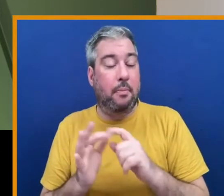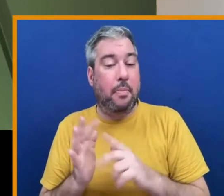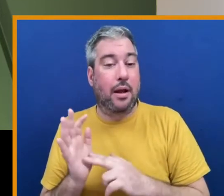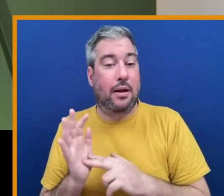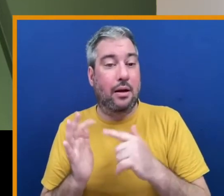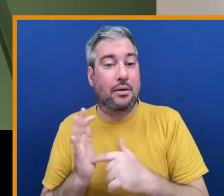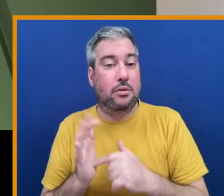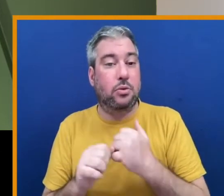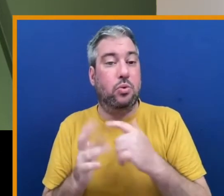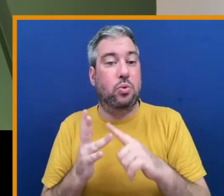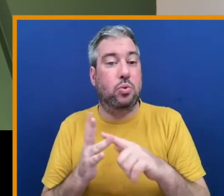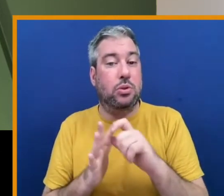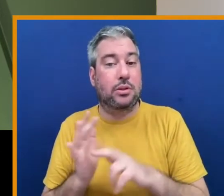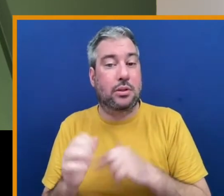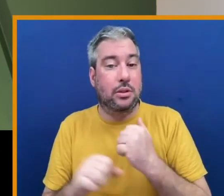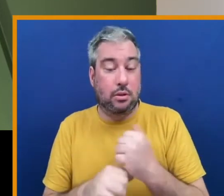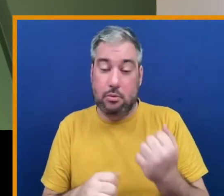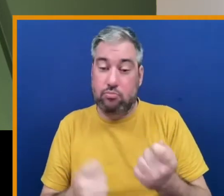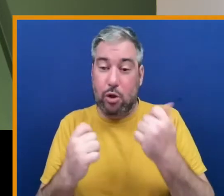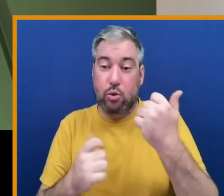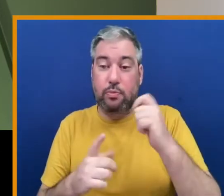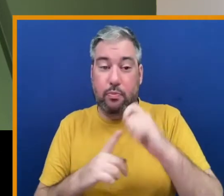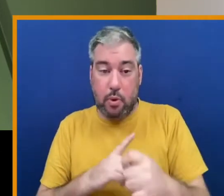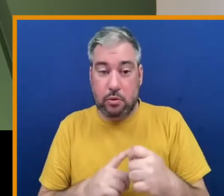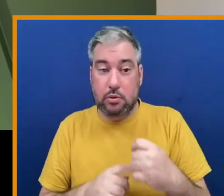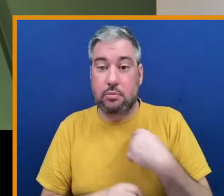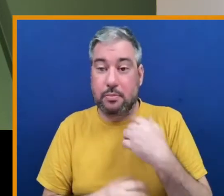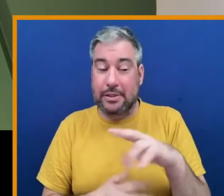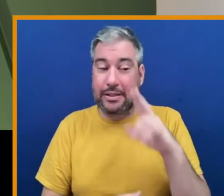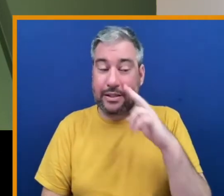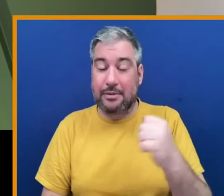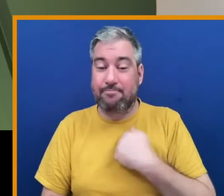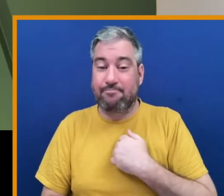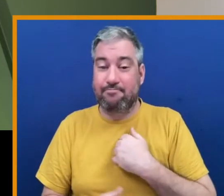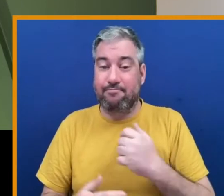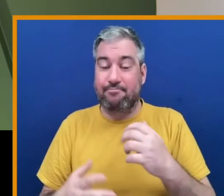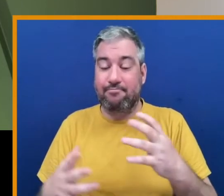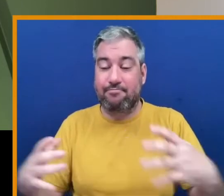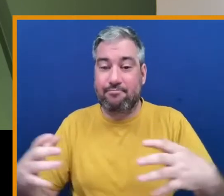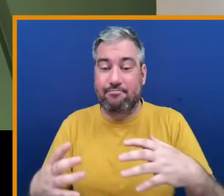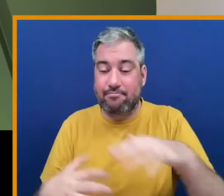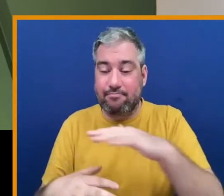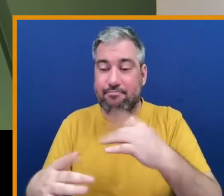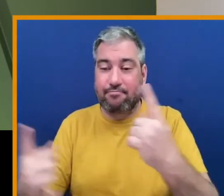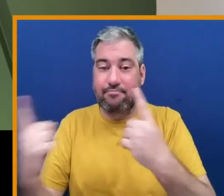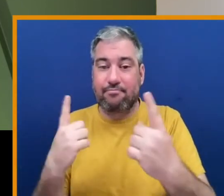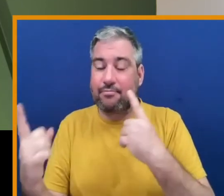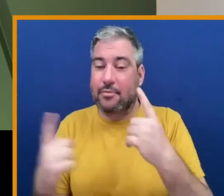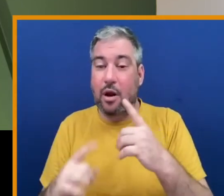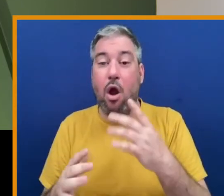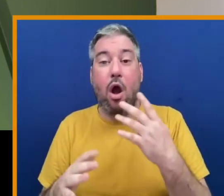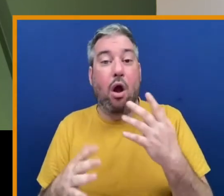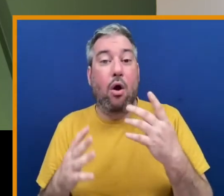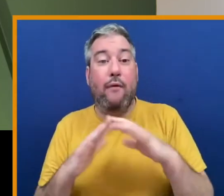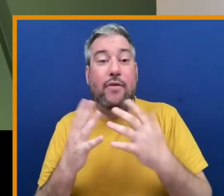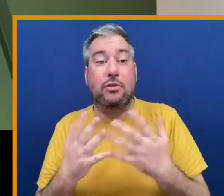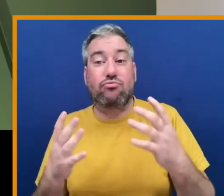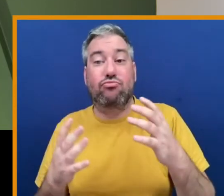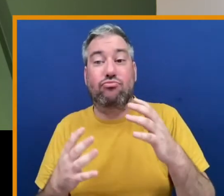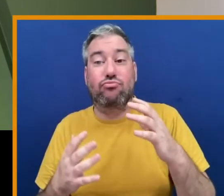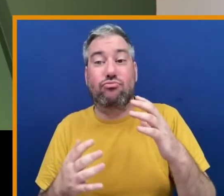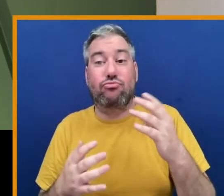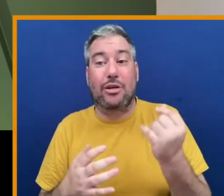universal credit who need to see the £20 uplift and the warm homes discount, but also those on legacy benefits. And I'm glad that his drafting amendment has